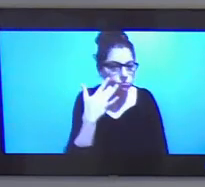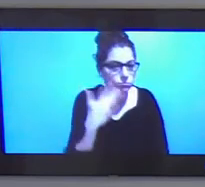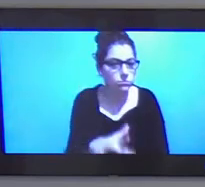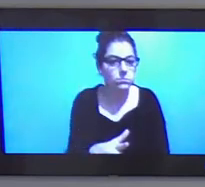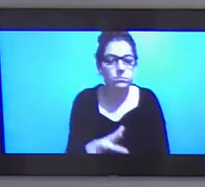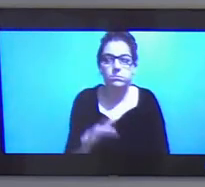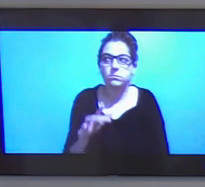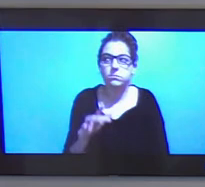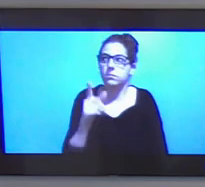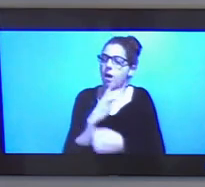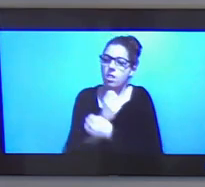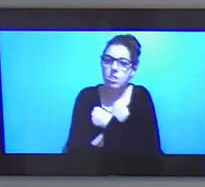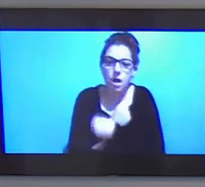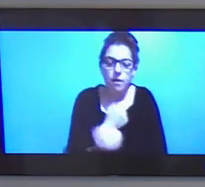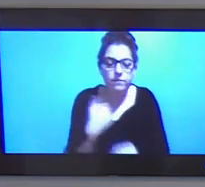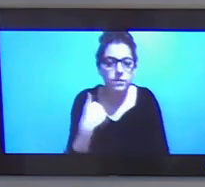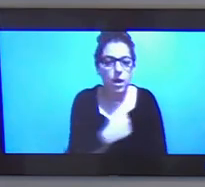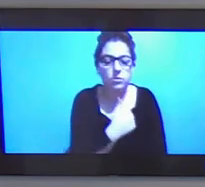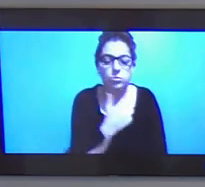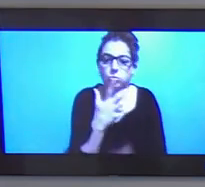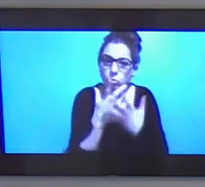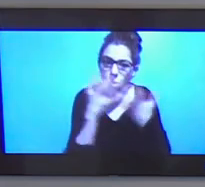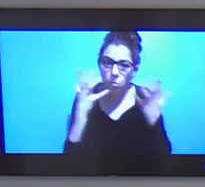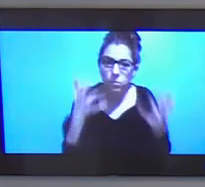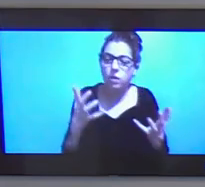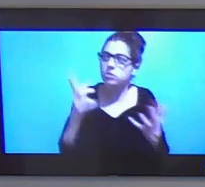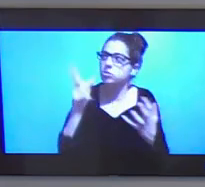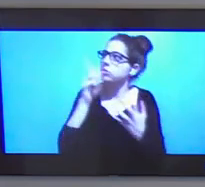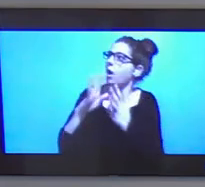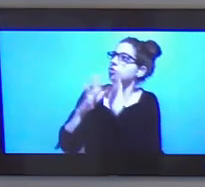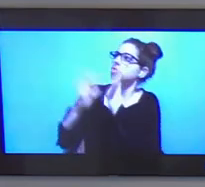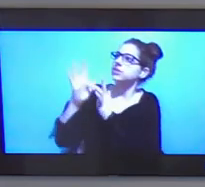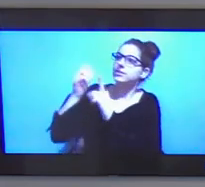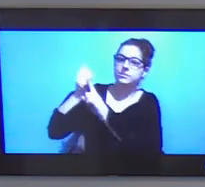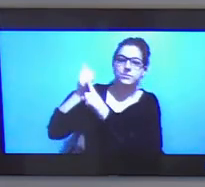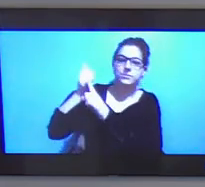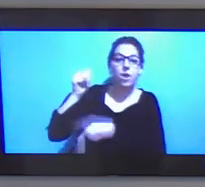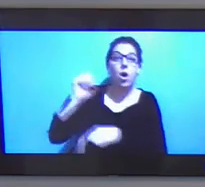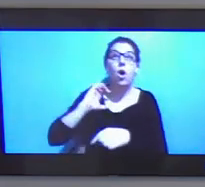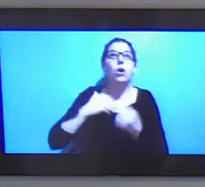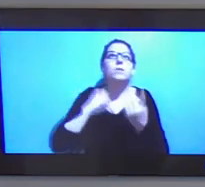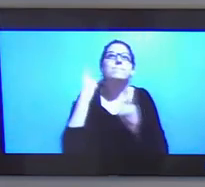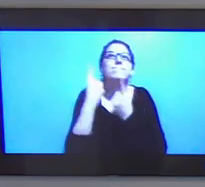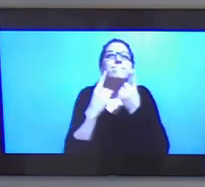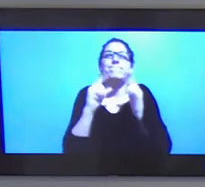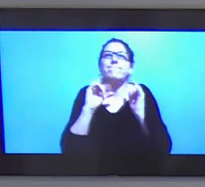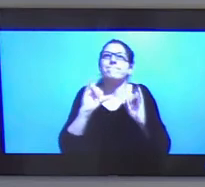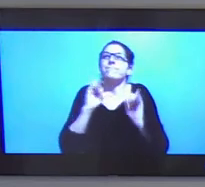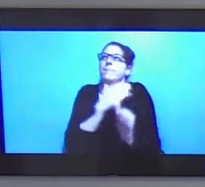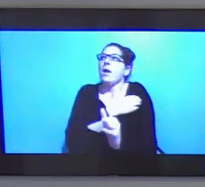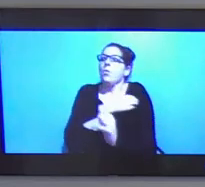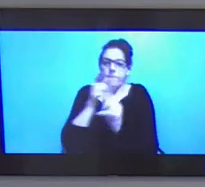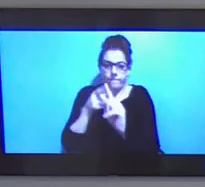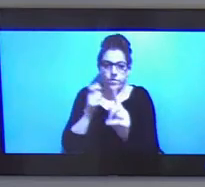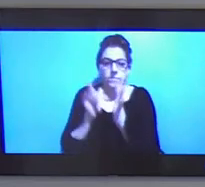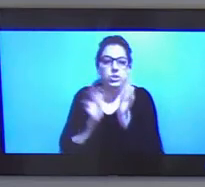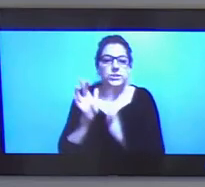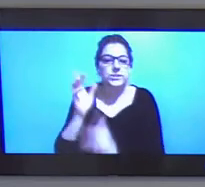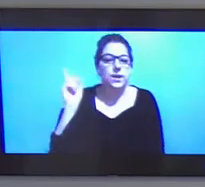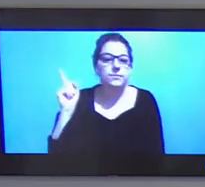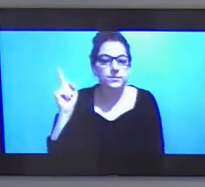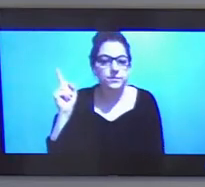by God. That God in Jesus is the source of our wonder, our power, our privileges.